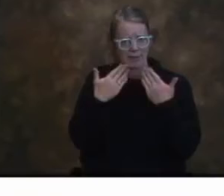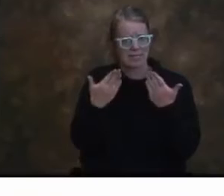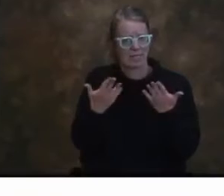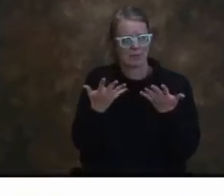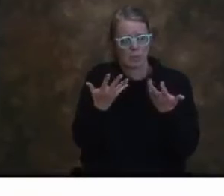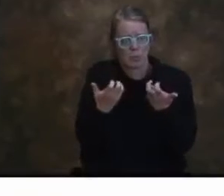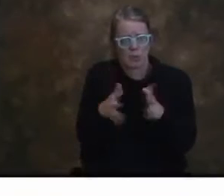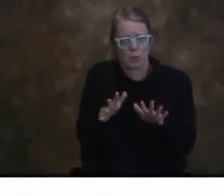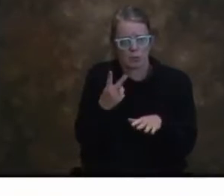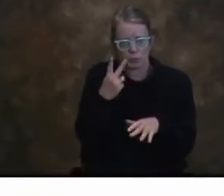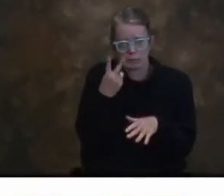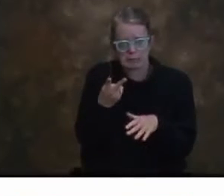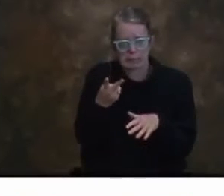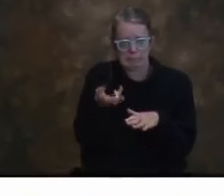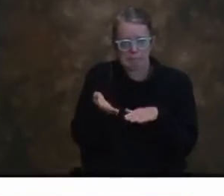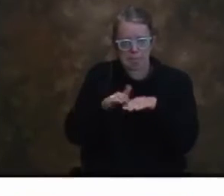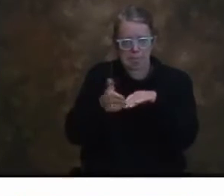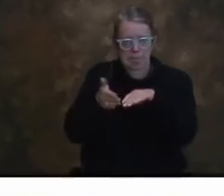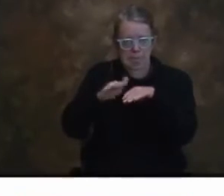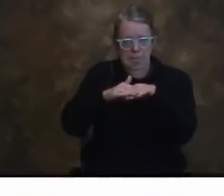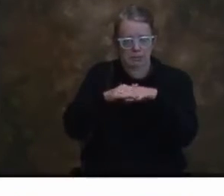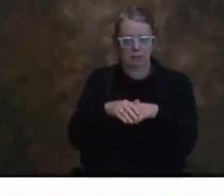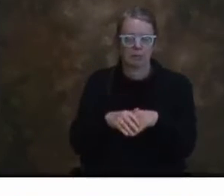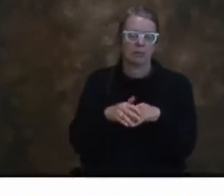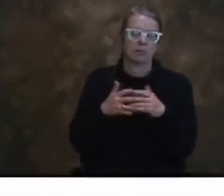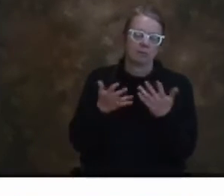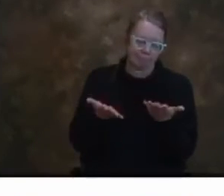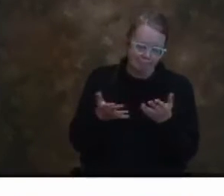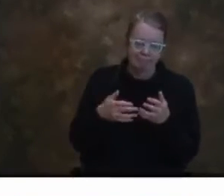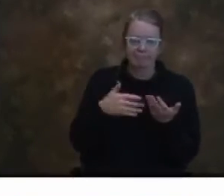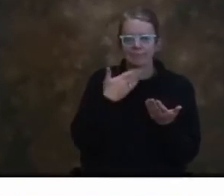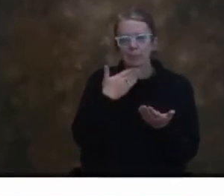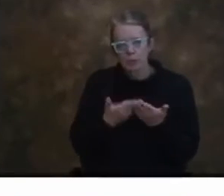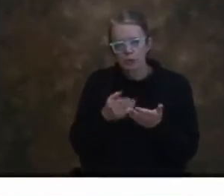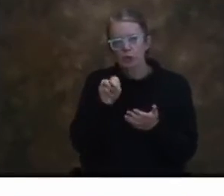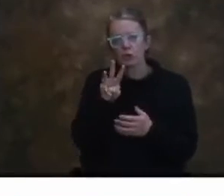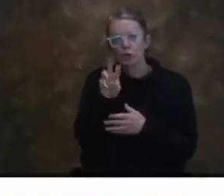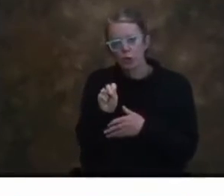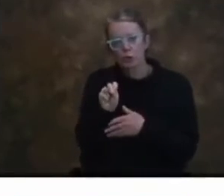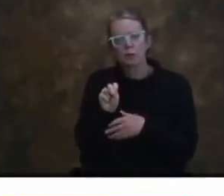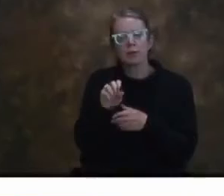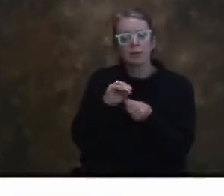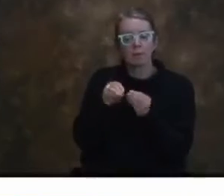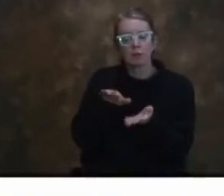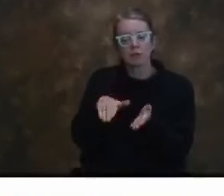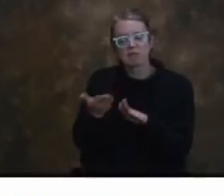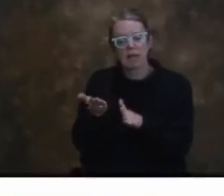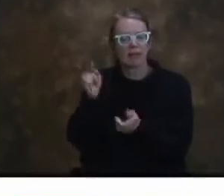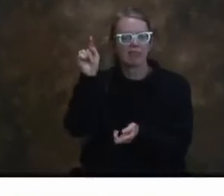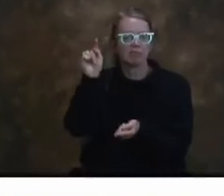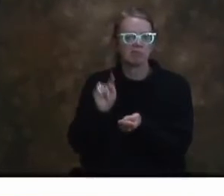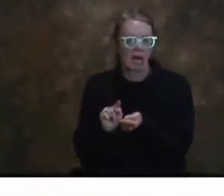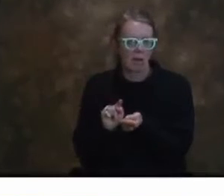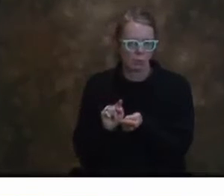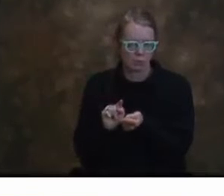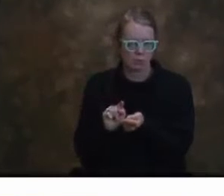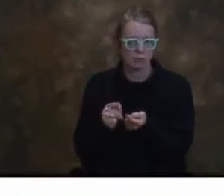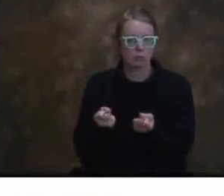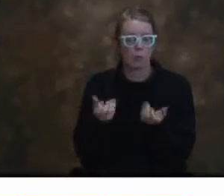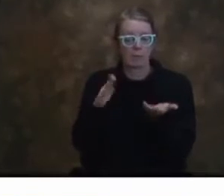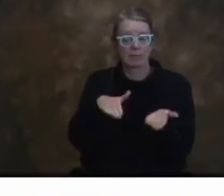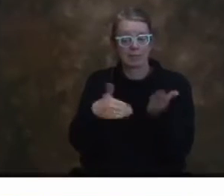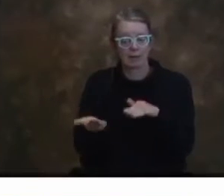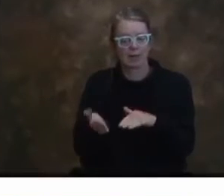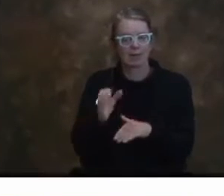It's encouraging, however, that our death rate did decrease again this week, bringing our death rate to 0.8, so